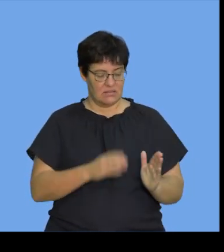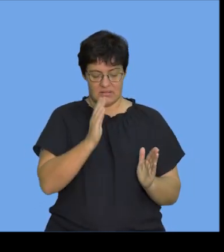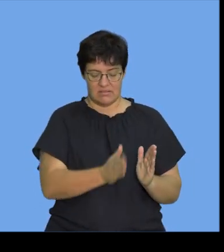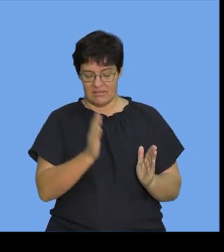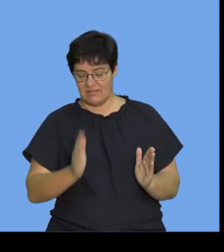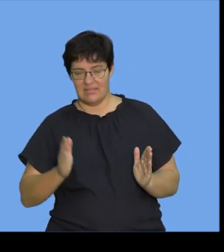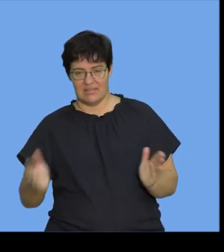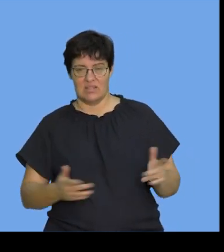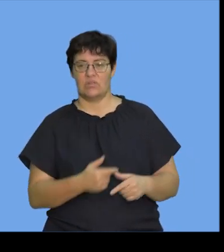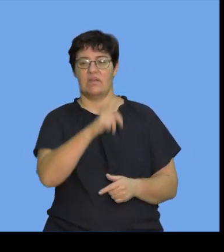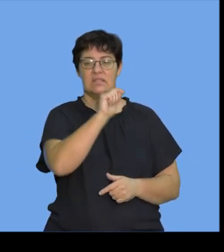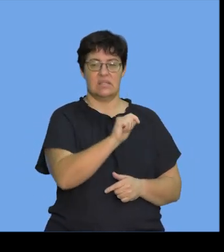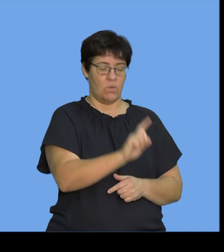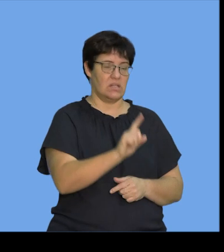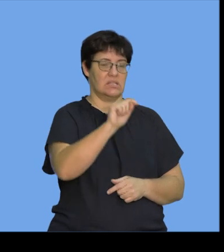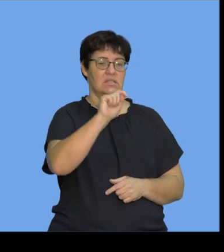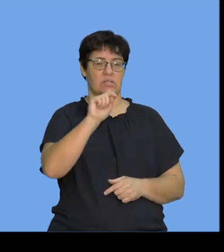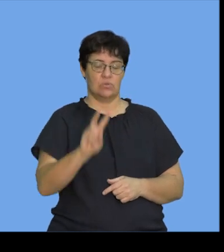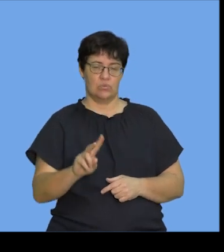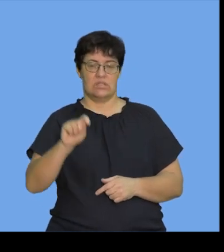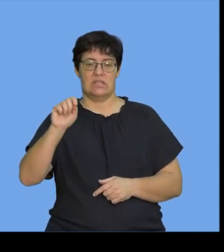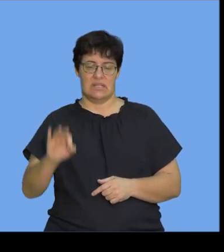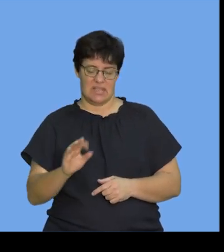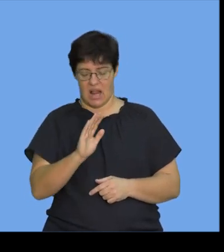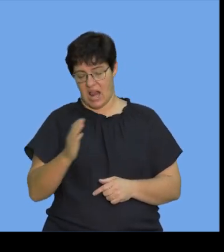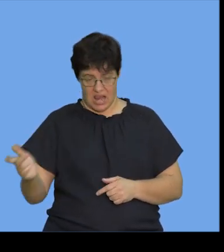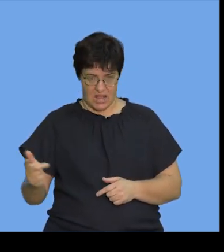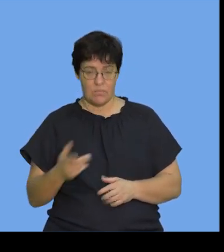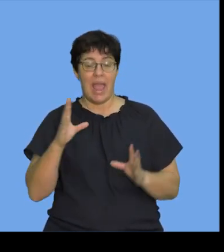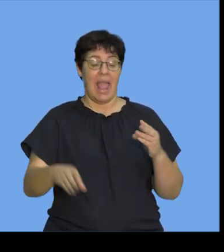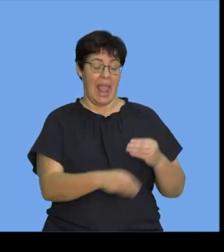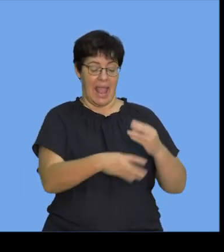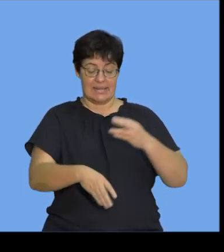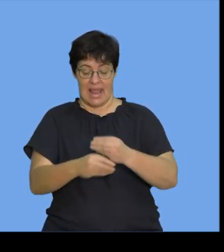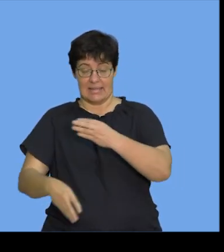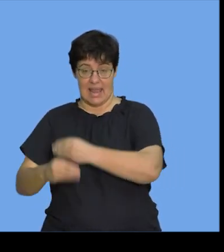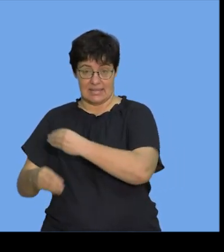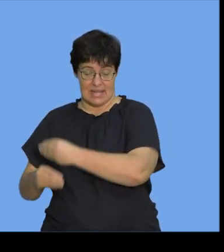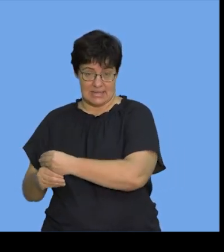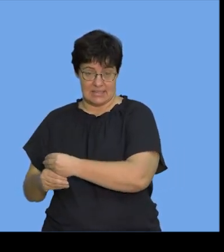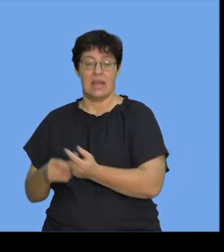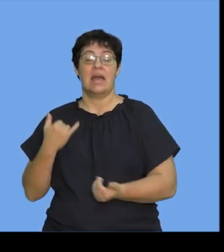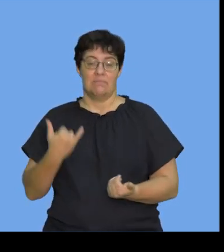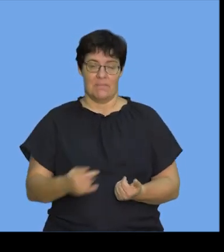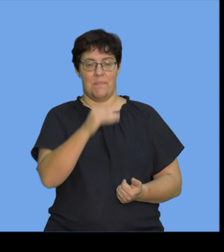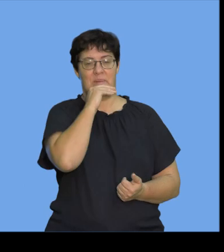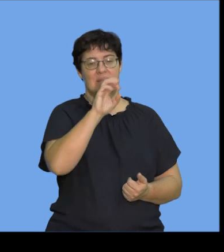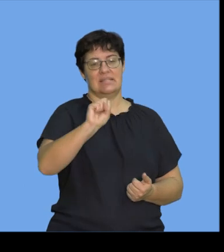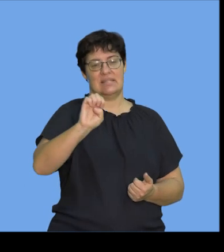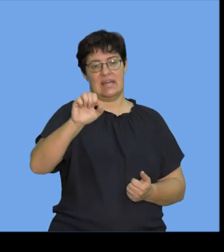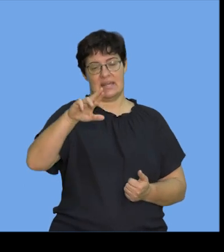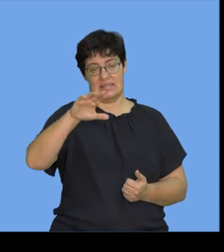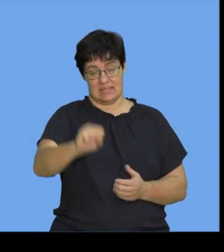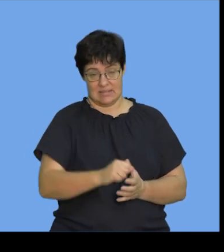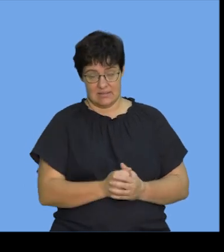had T1, T2, T3 continuous. As soon as I start adding them, we then call it a series.